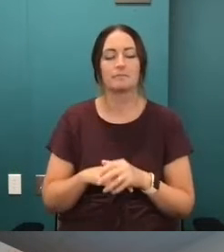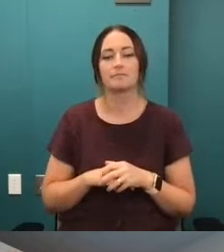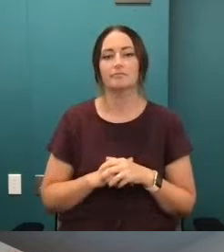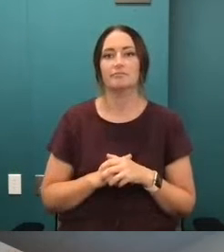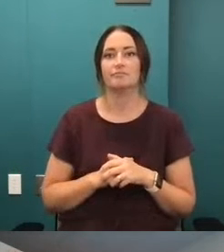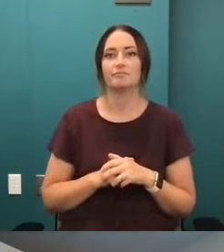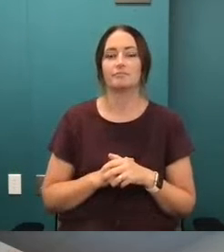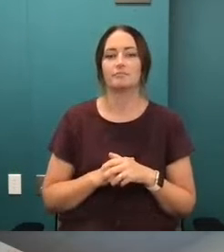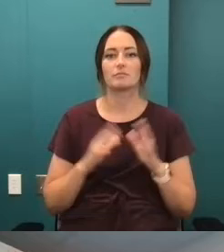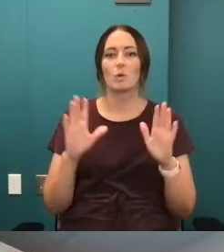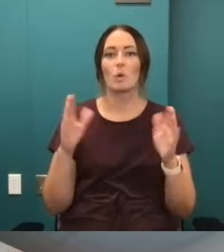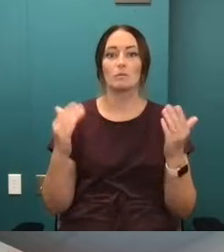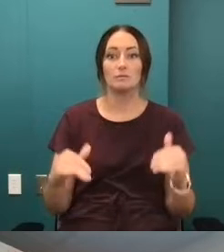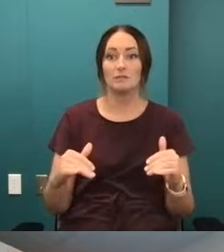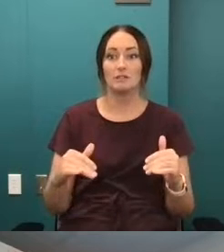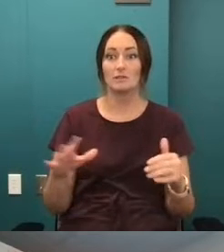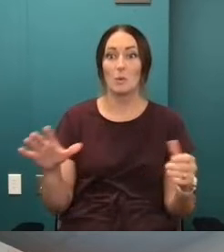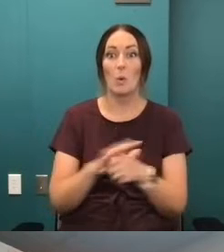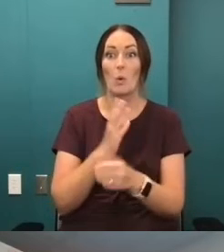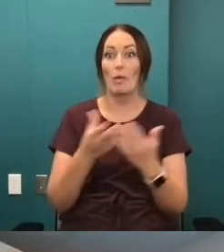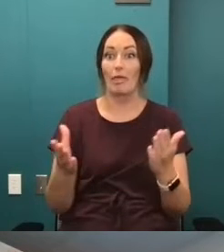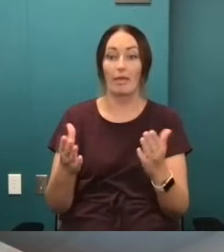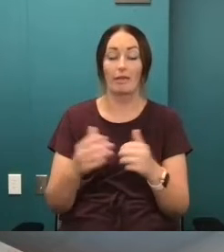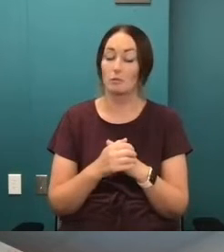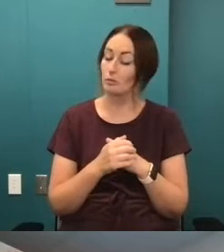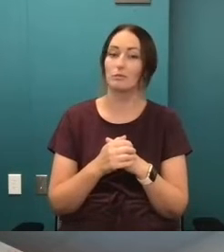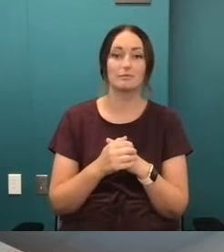Oh, I just went through the whole thing pretty much. With,